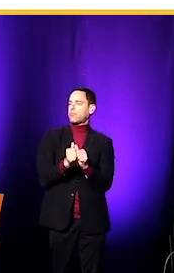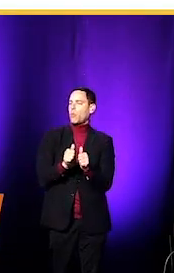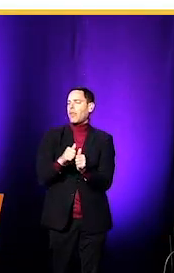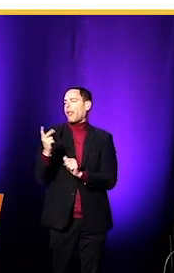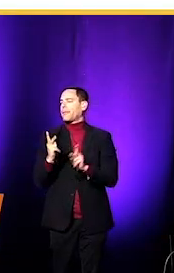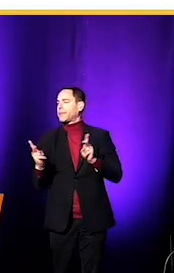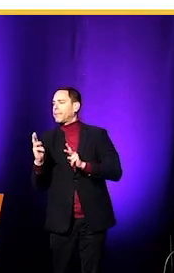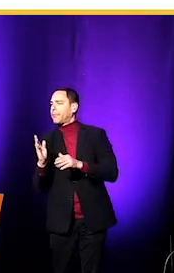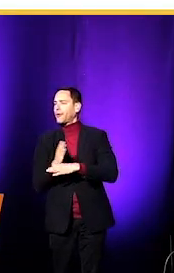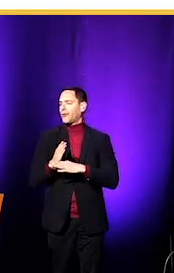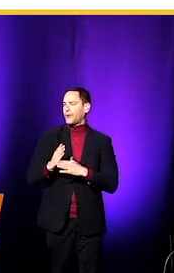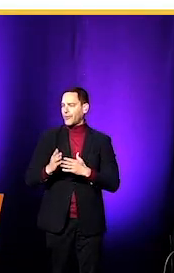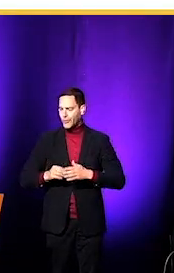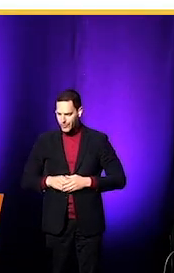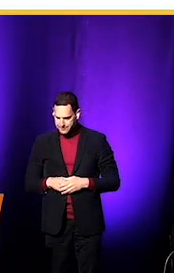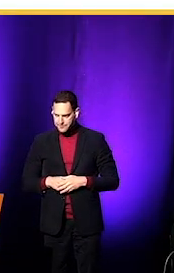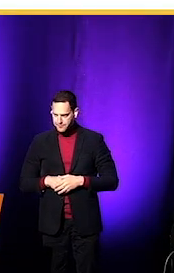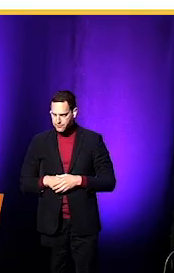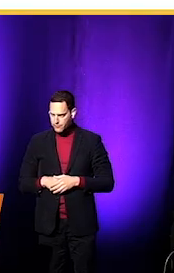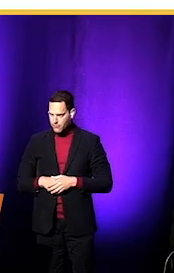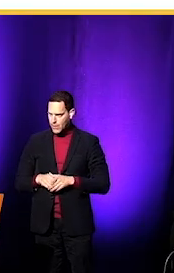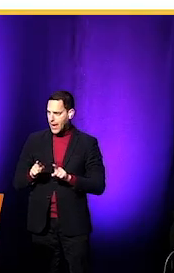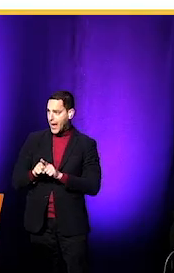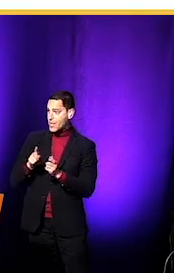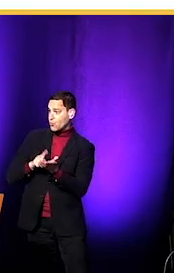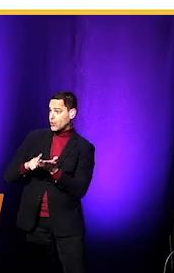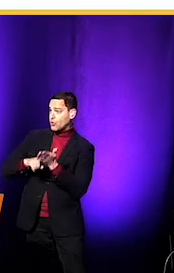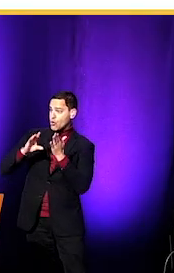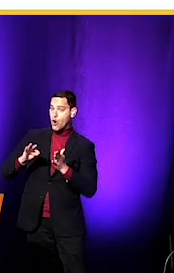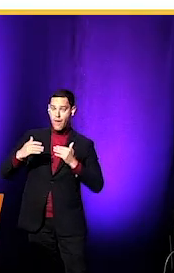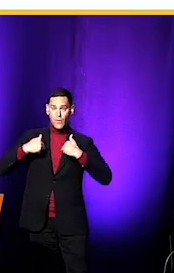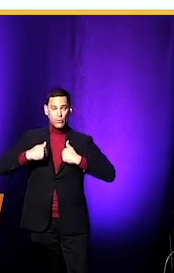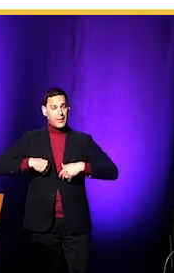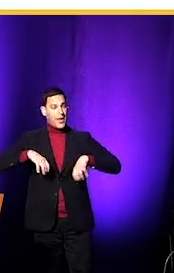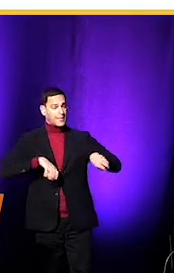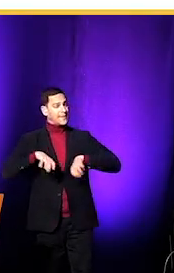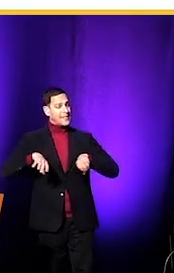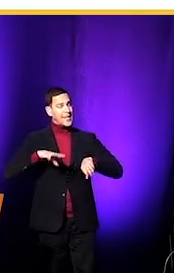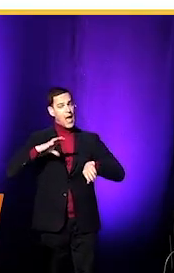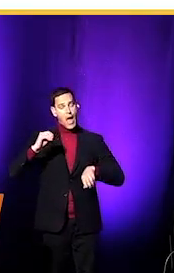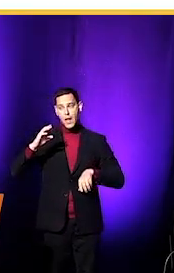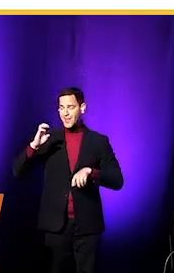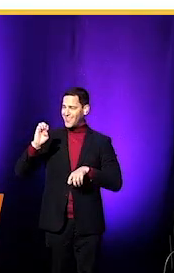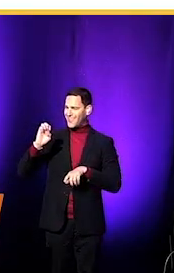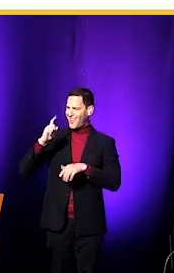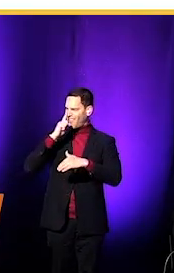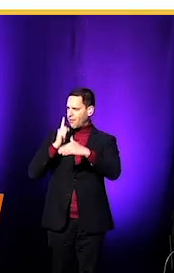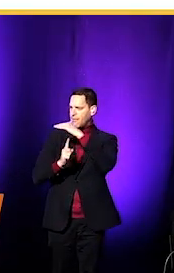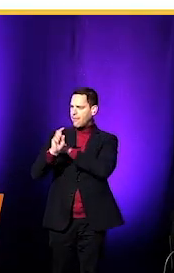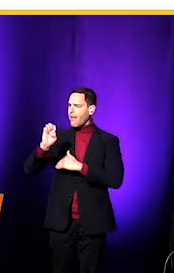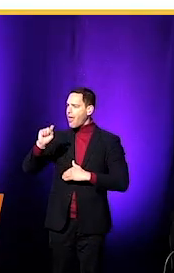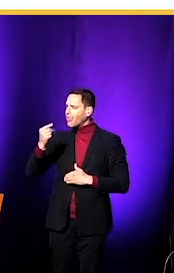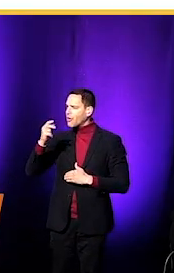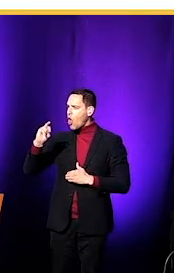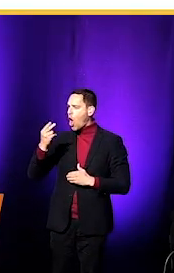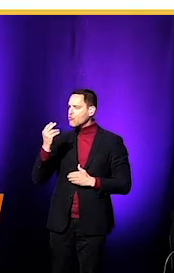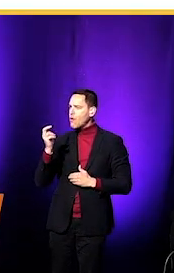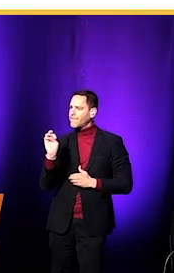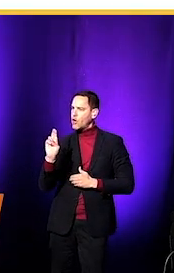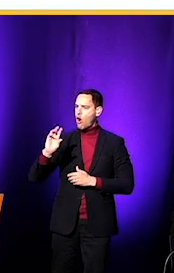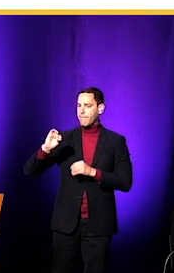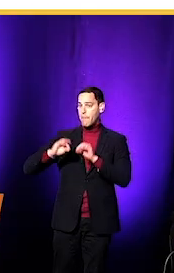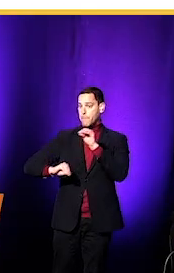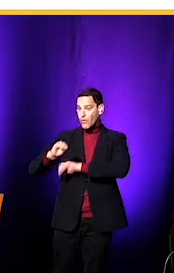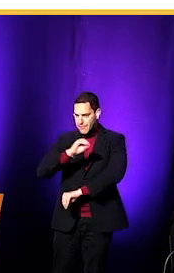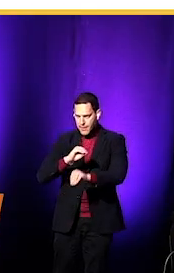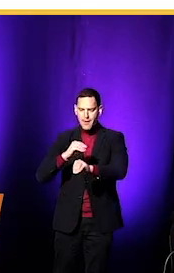As a researcher of human activity and ethnographer of movement, I necessarily hold a methodological commitment to a multi-sided or